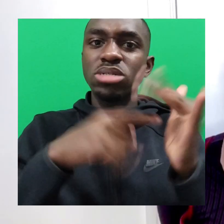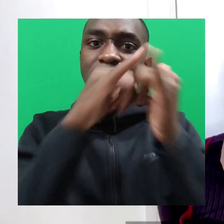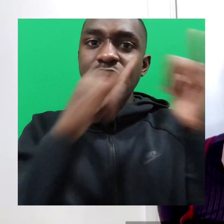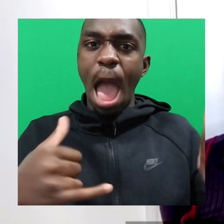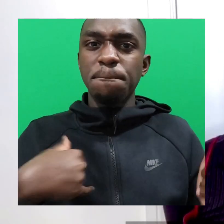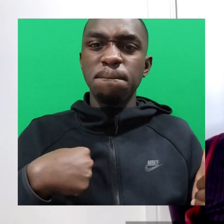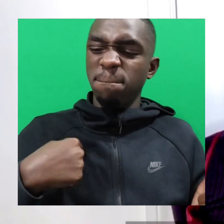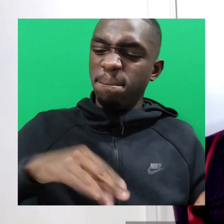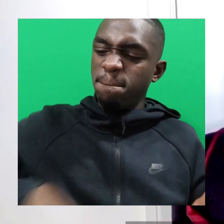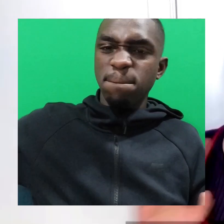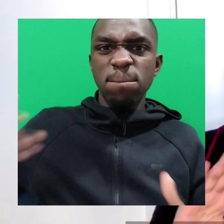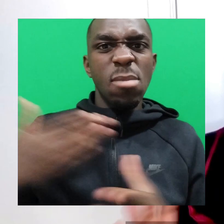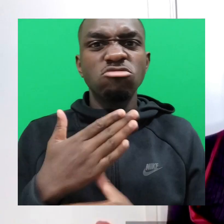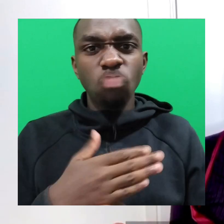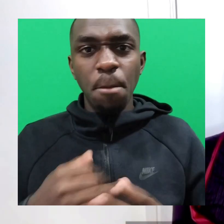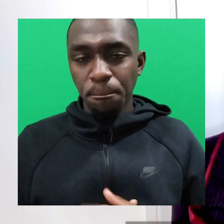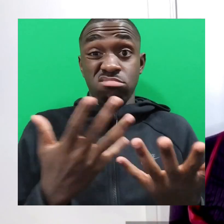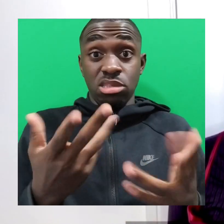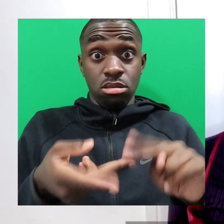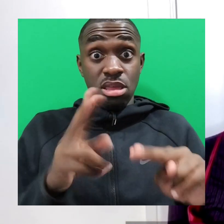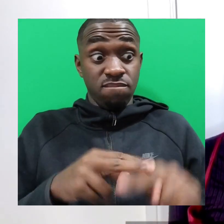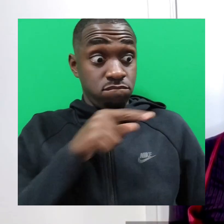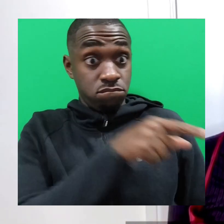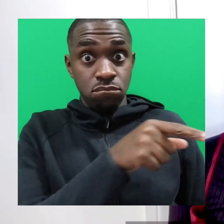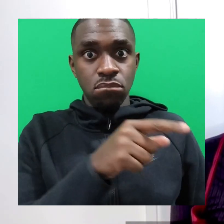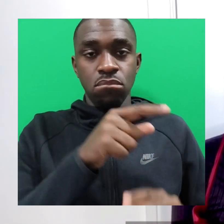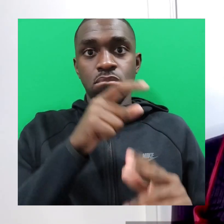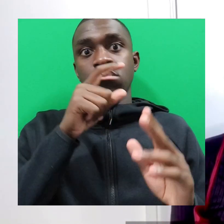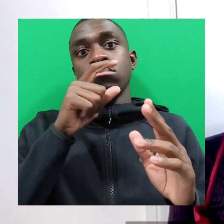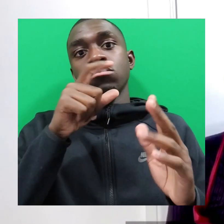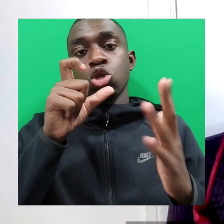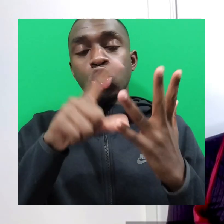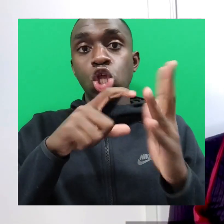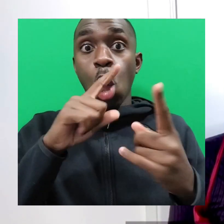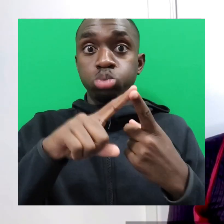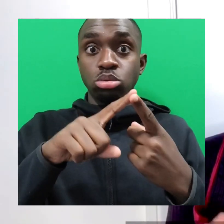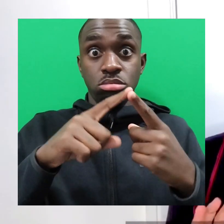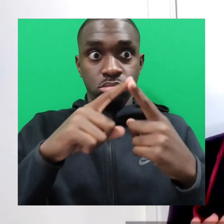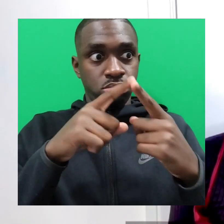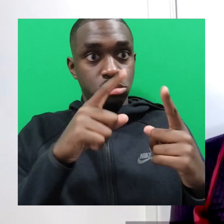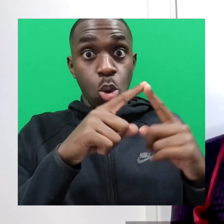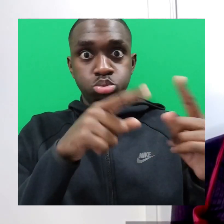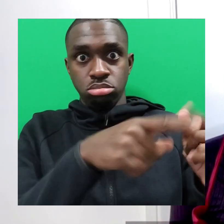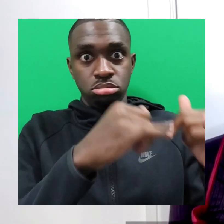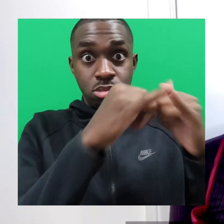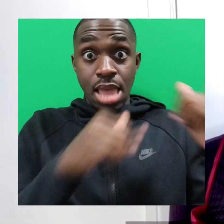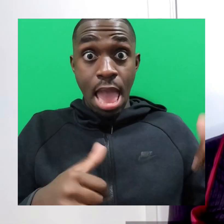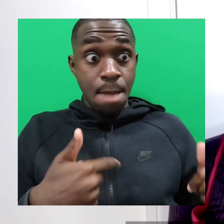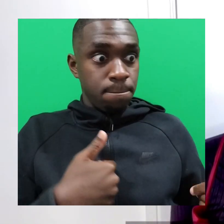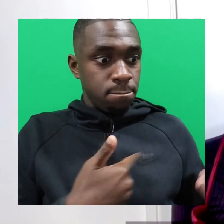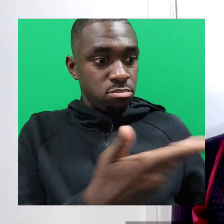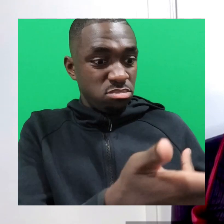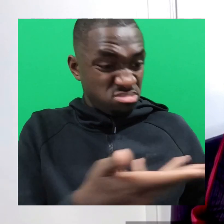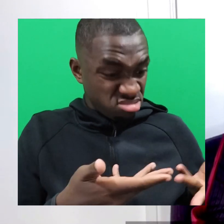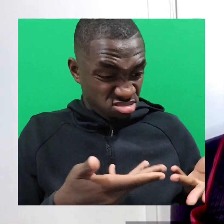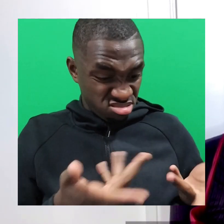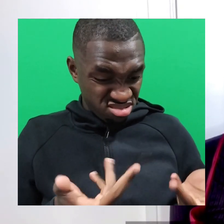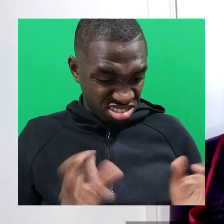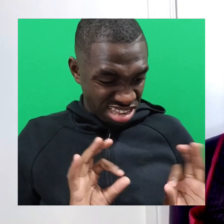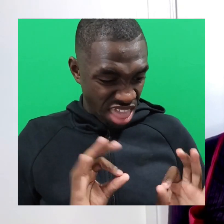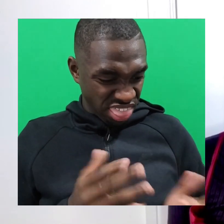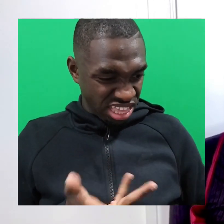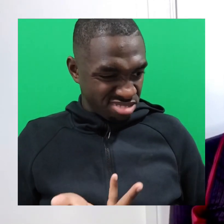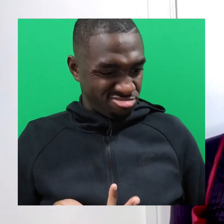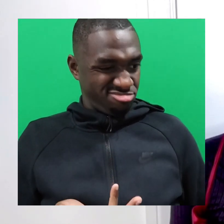wanted. So I was kind of stuck because I felt like, do I take a chance, not work for 4